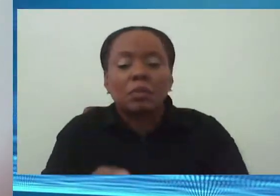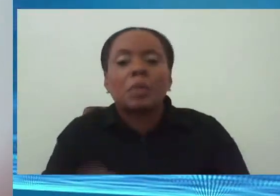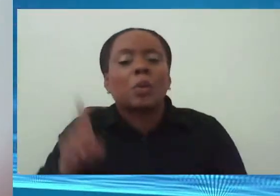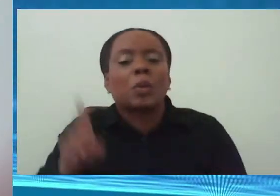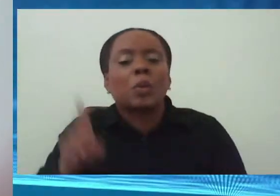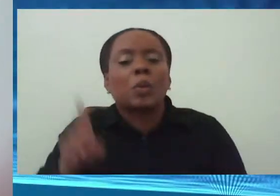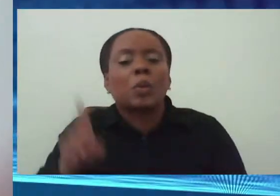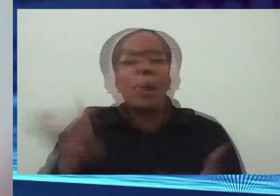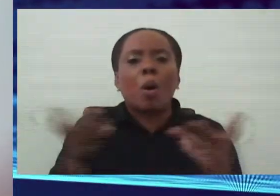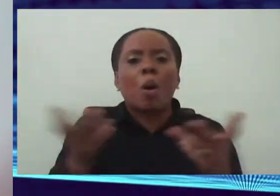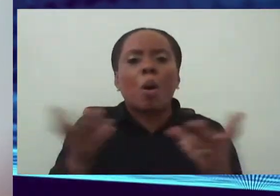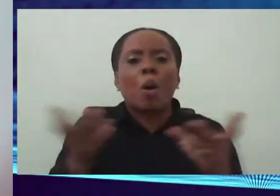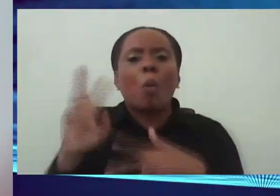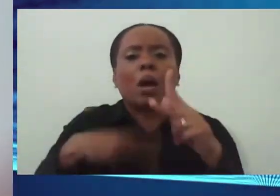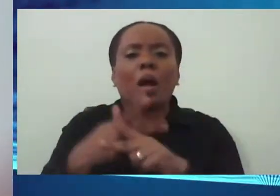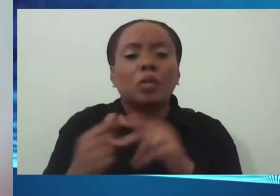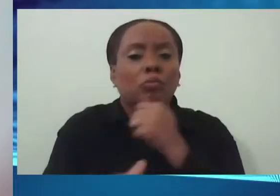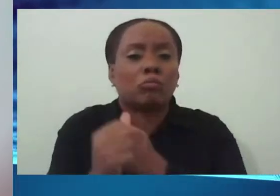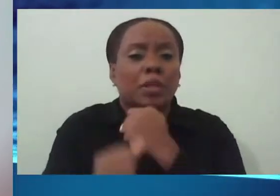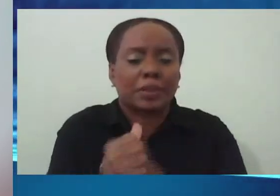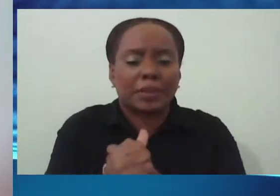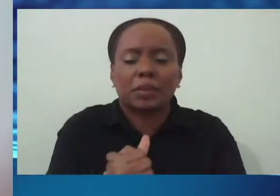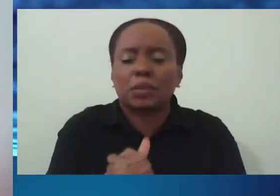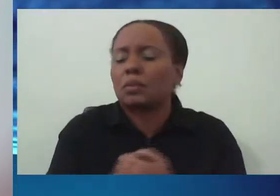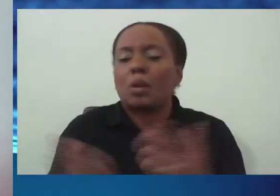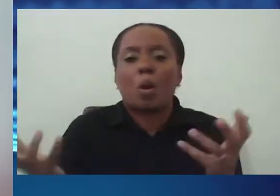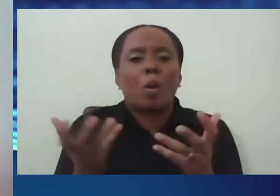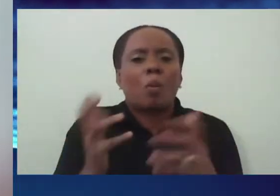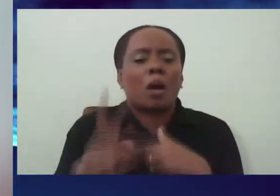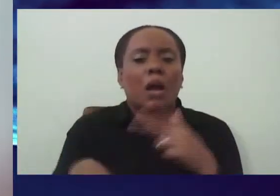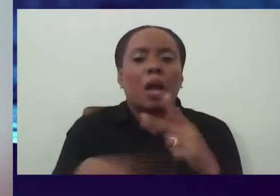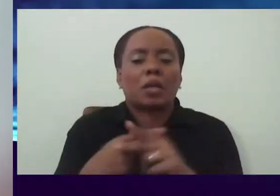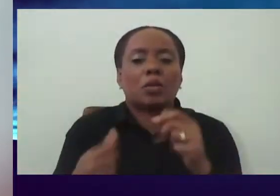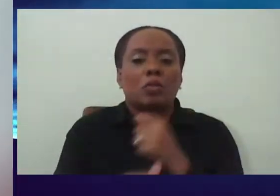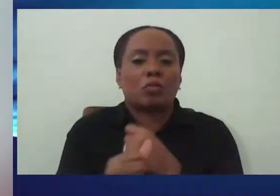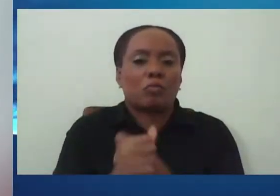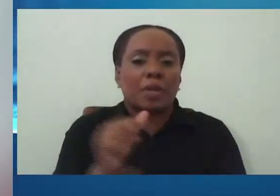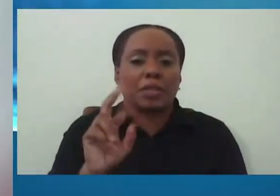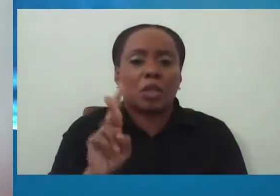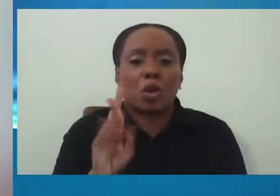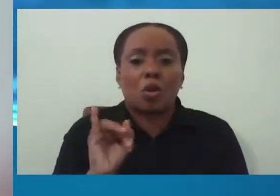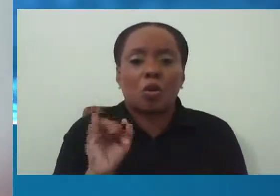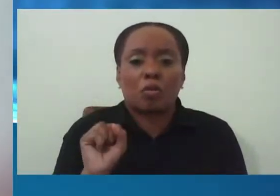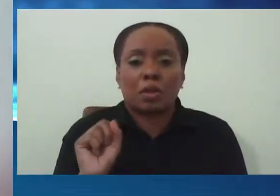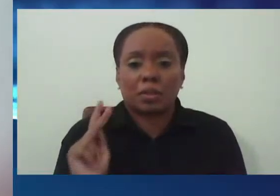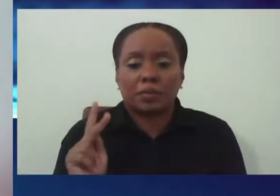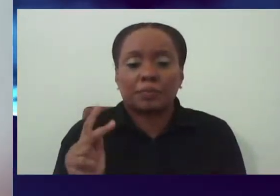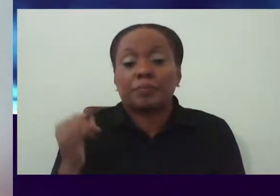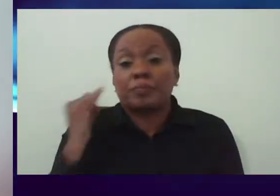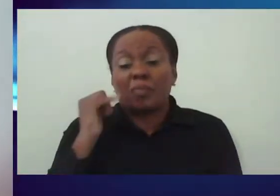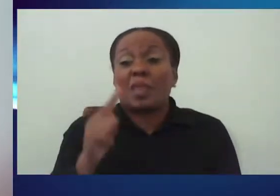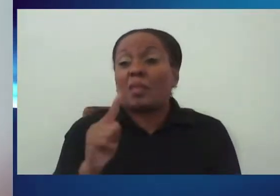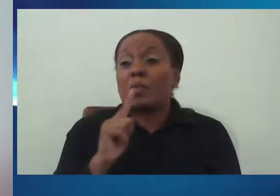of actual exposure. So the longer the time the interaction took place, the more the